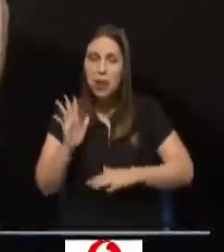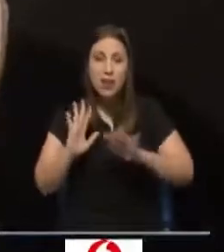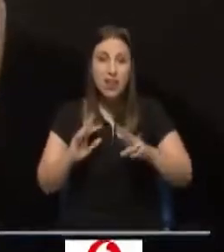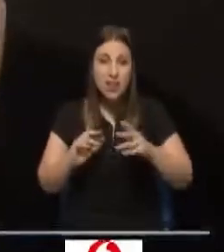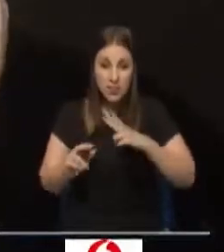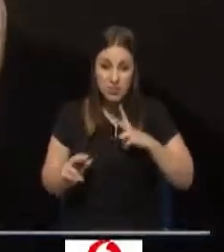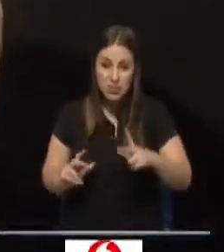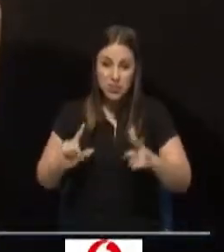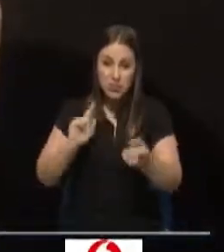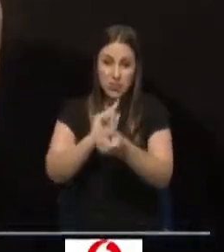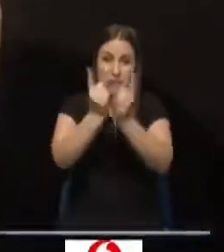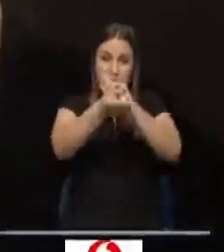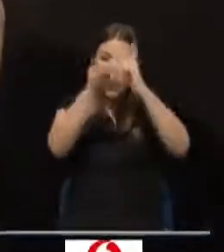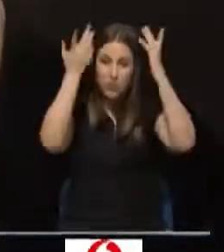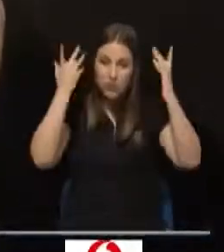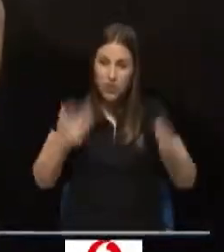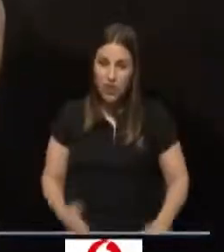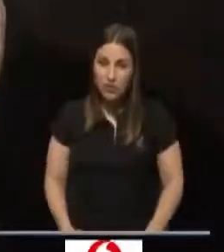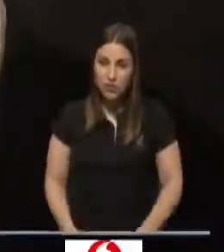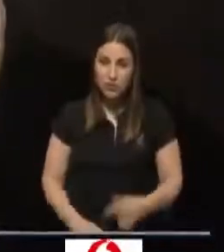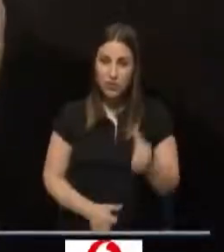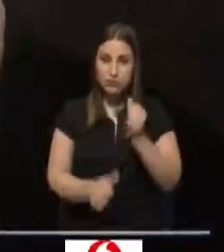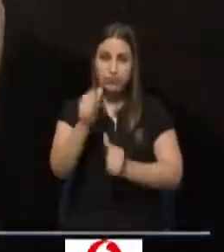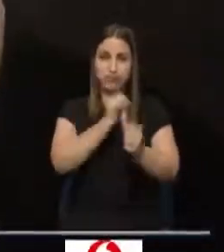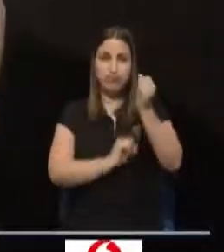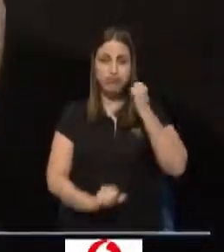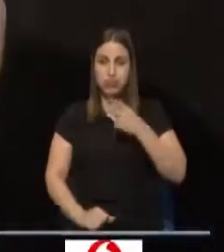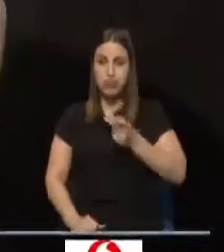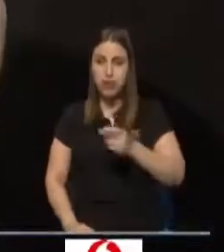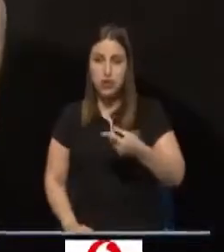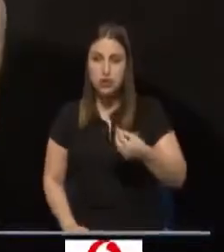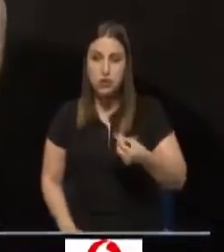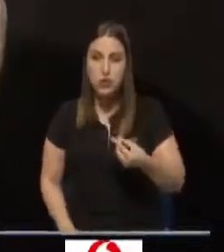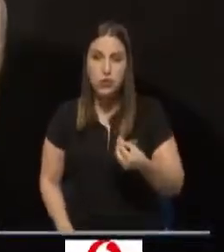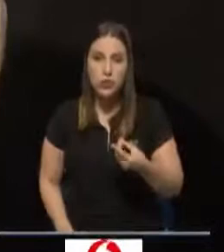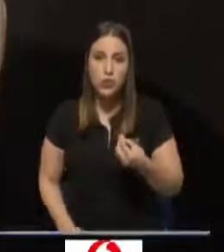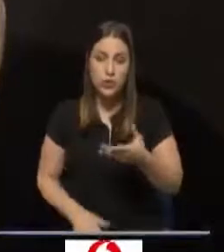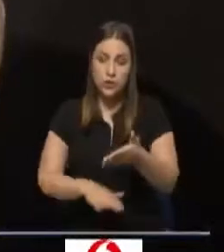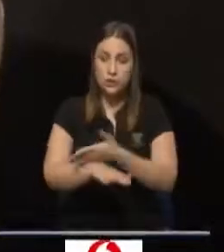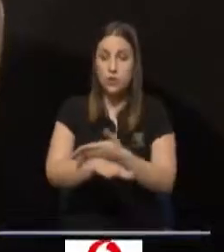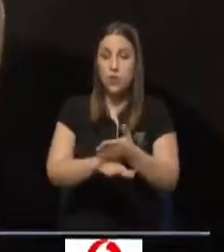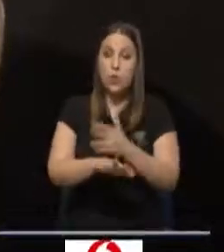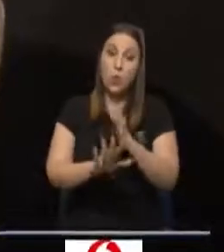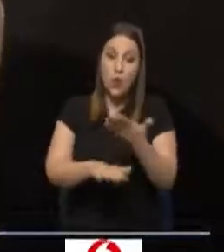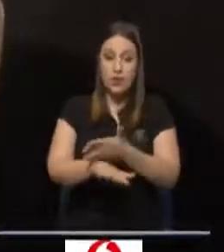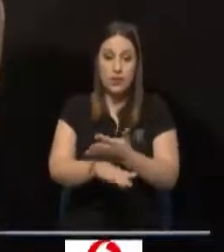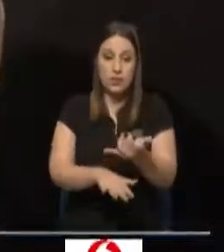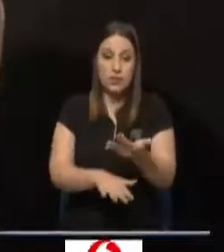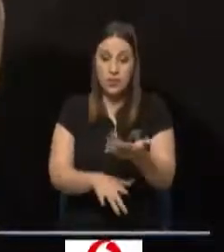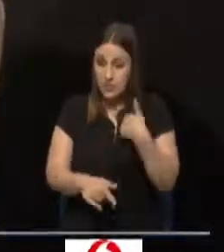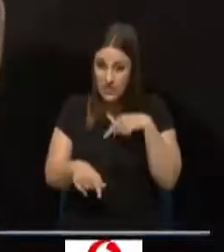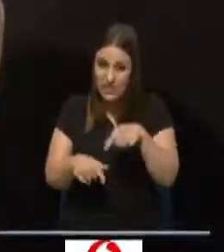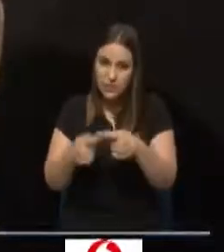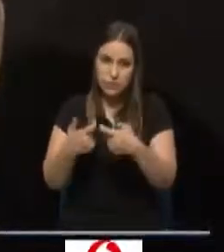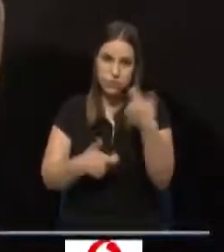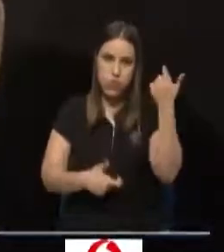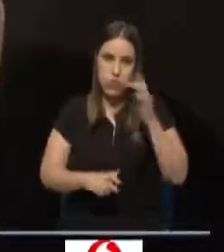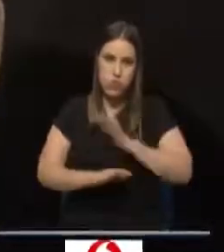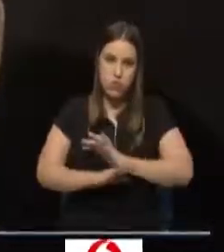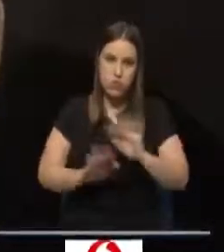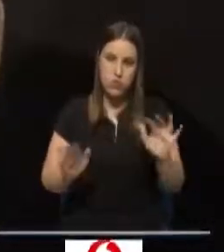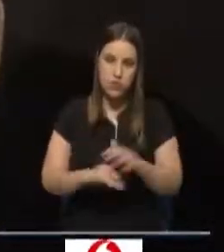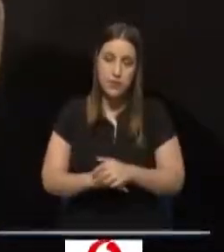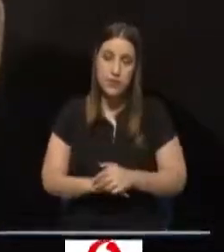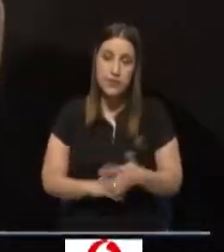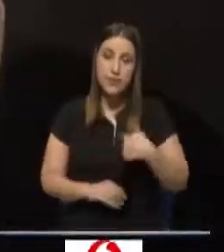with regulation. And Portugal has done the exact opposite, going back to the 1990s, when we have needs for the